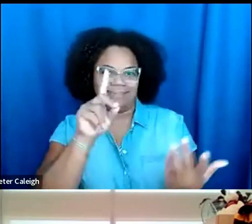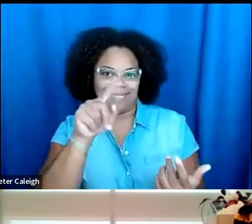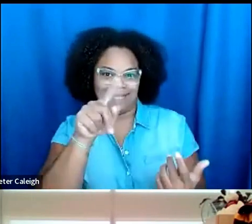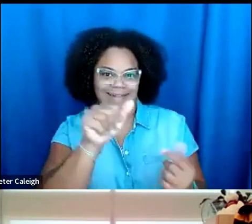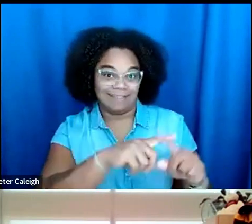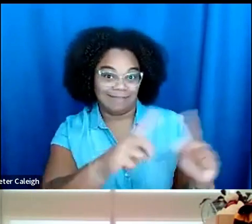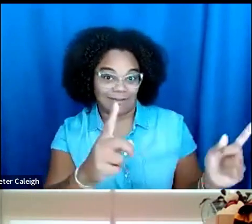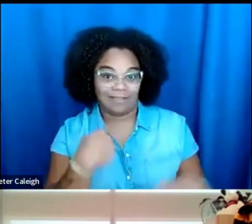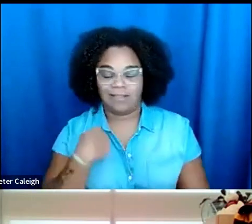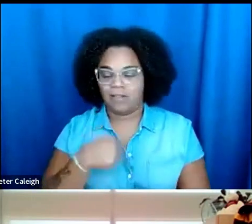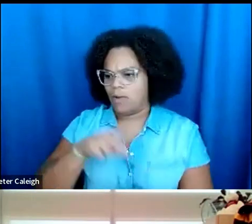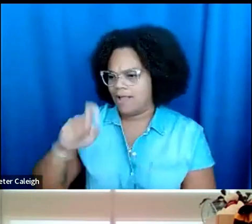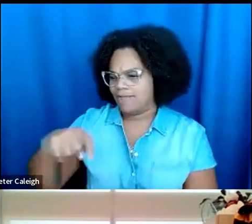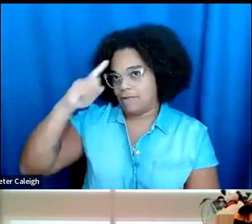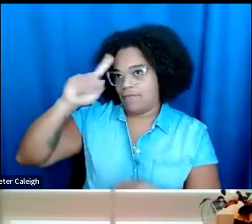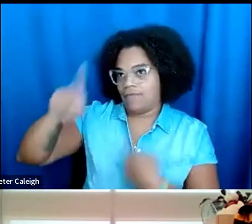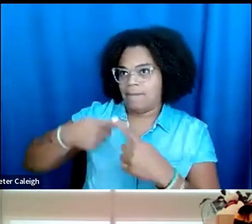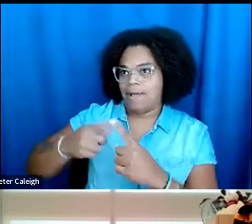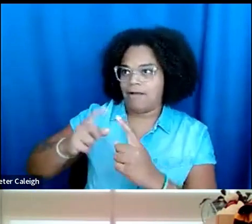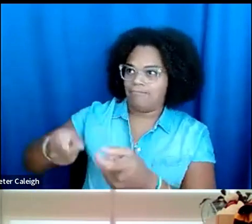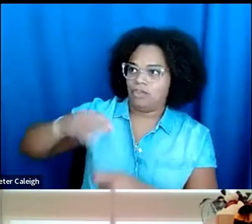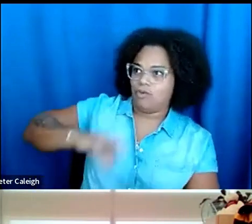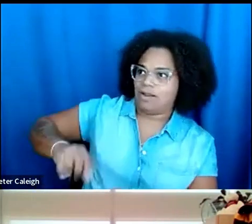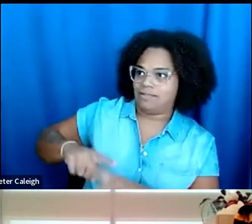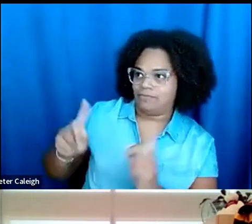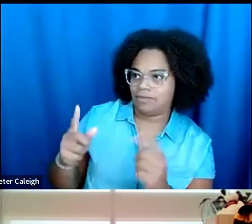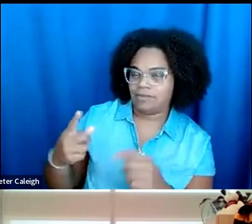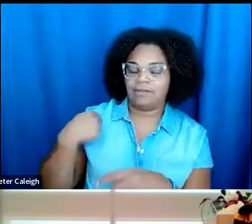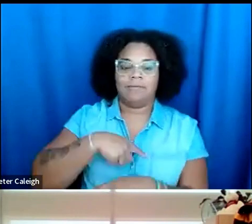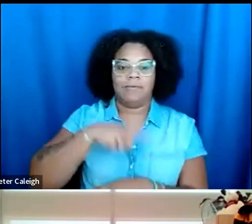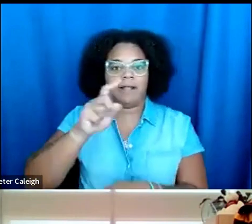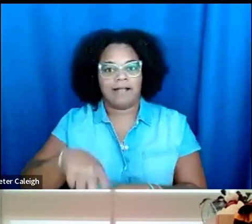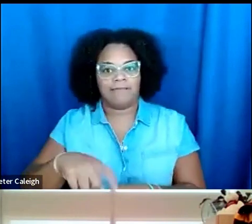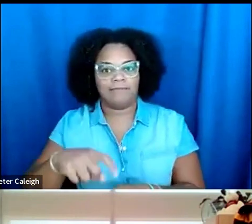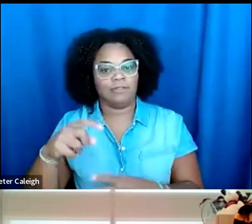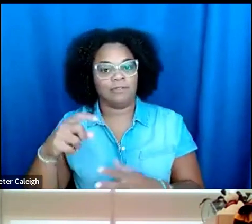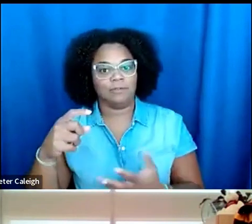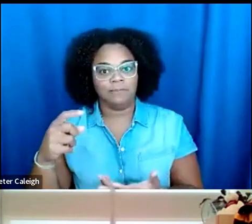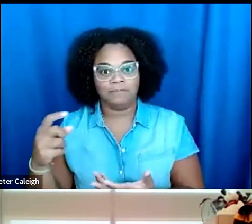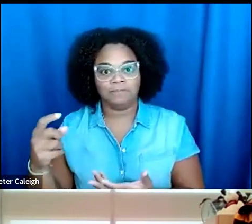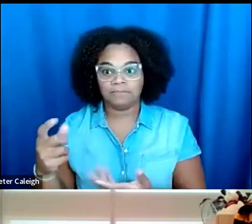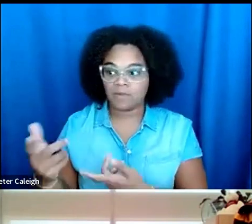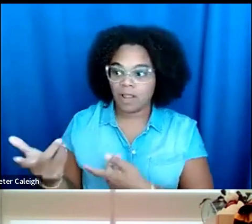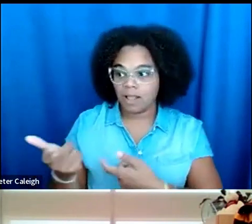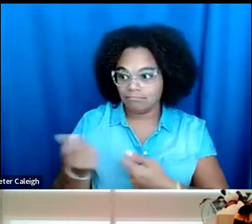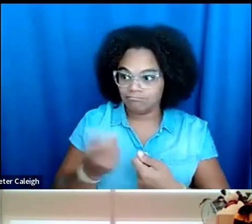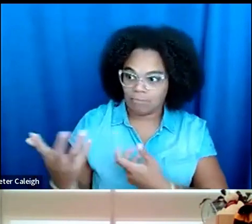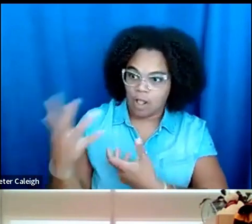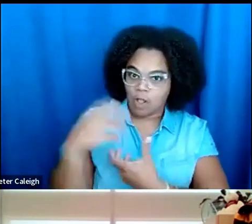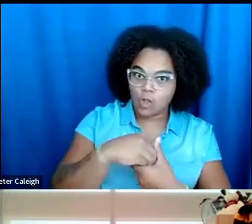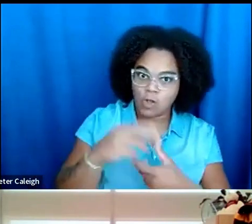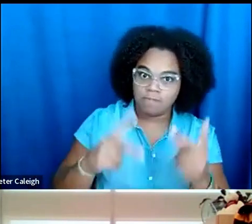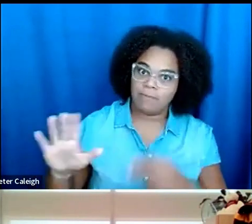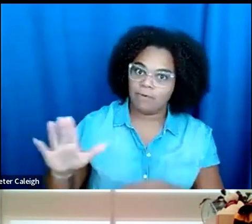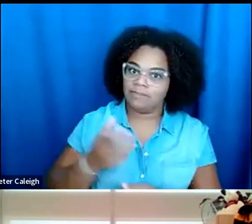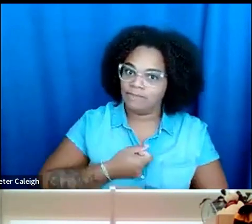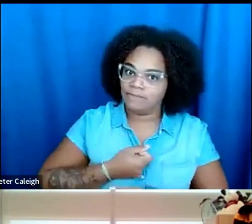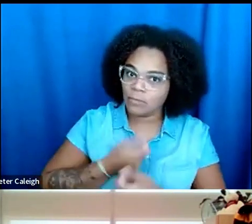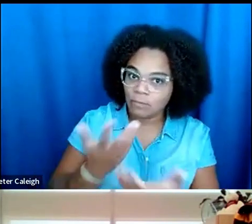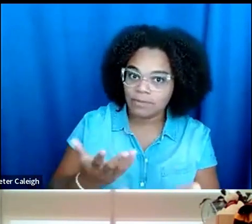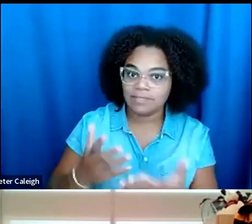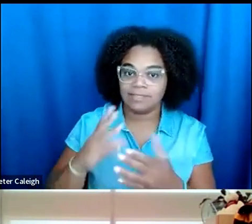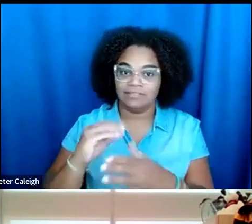differently. We have to look at people's voices and disseminating that voice differently, and systems, all of that good